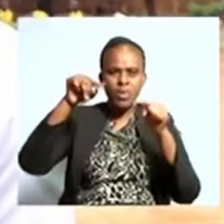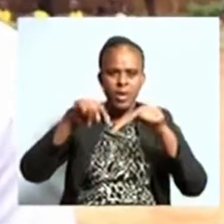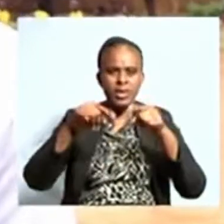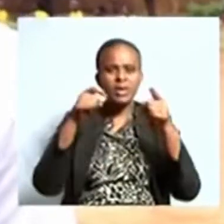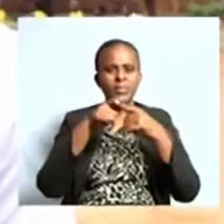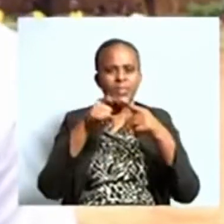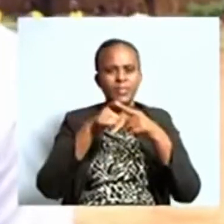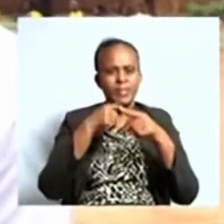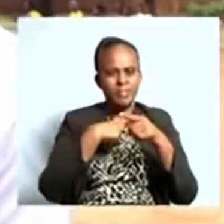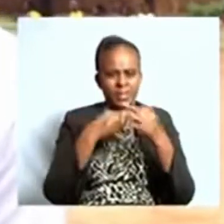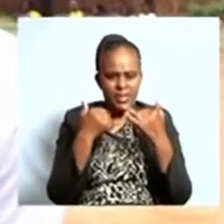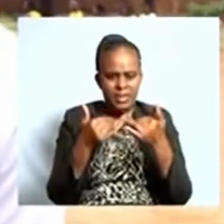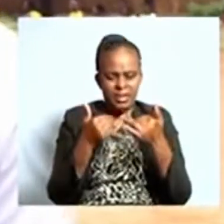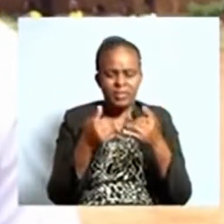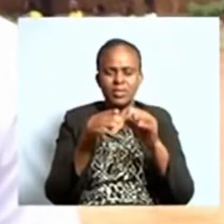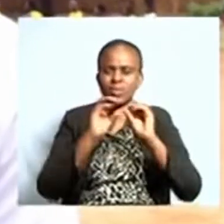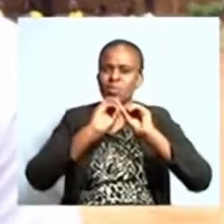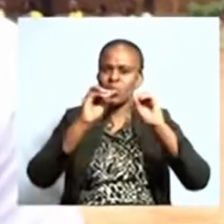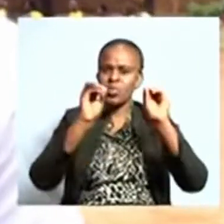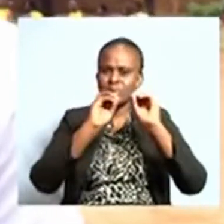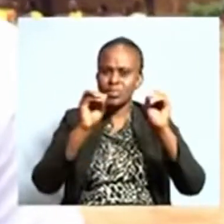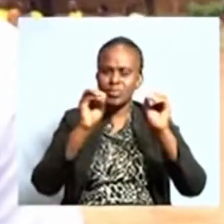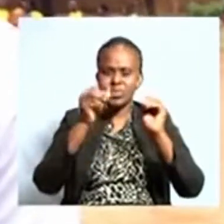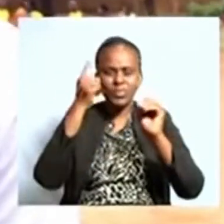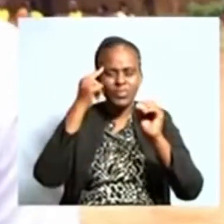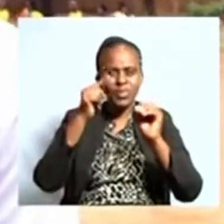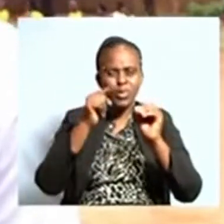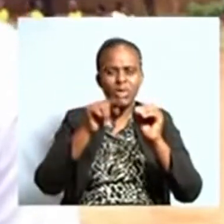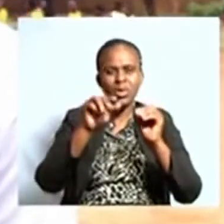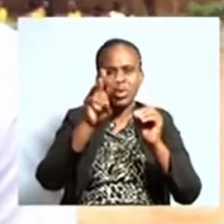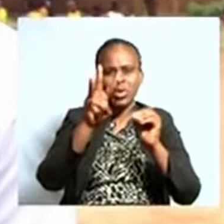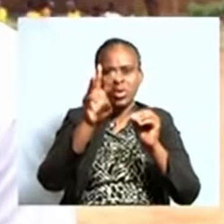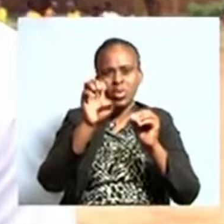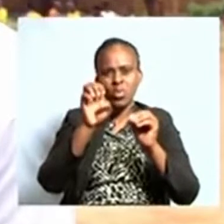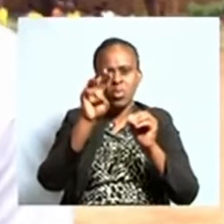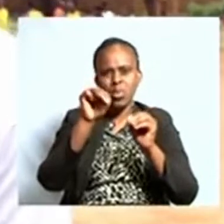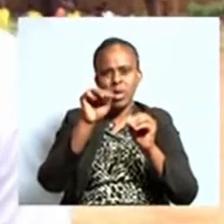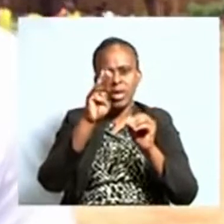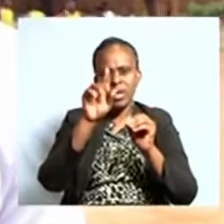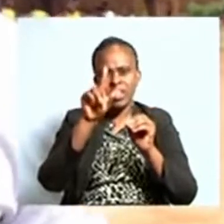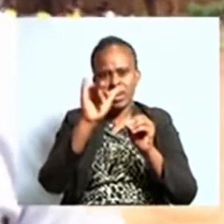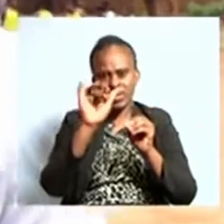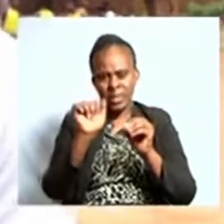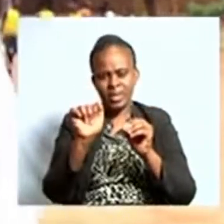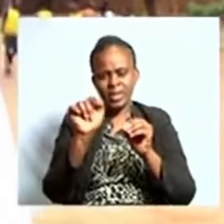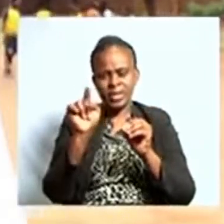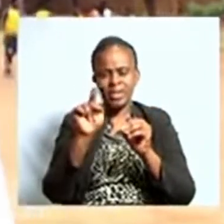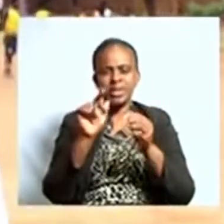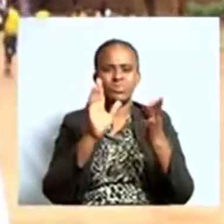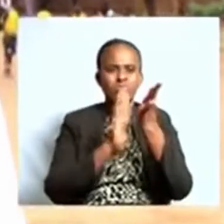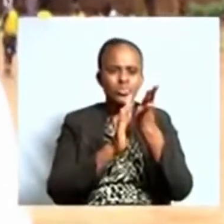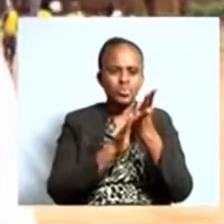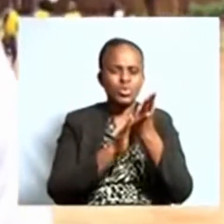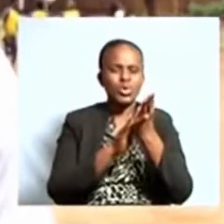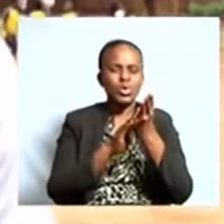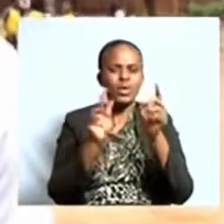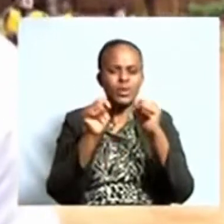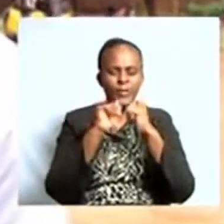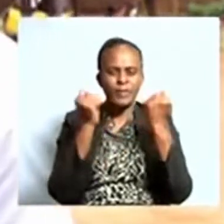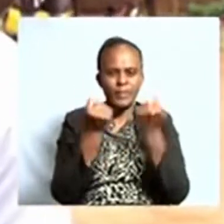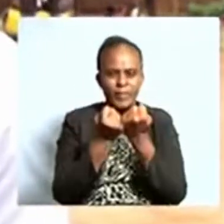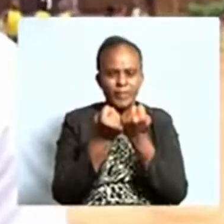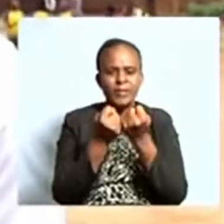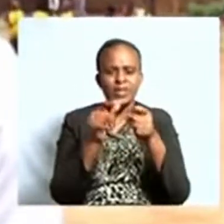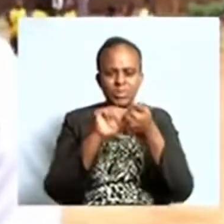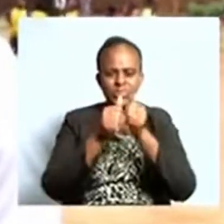I'm currently interim coach for Wembley Delta Soccer Academy. Yes, Wembley Delta Soccer Academy plays here at Kaunda